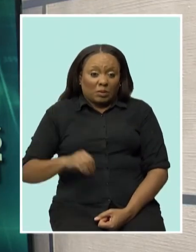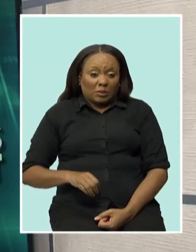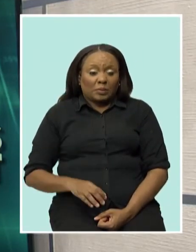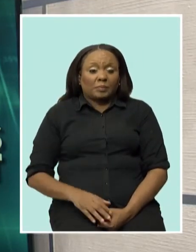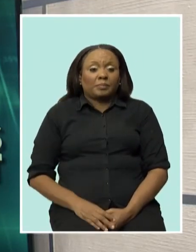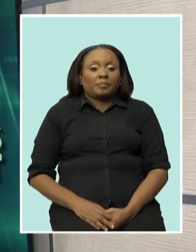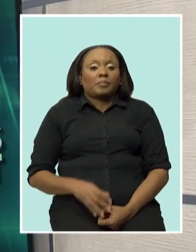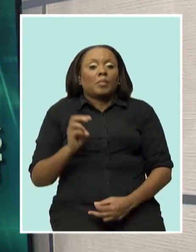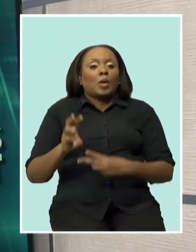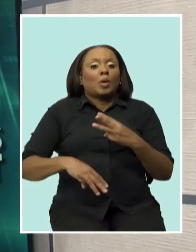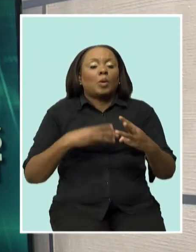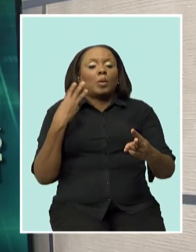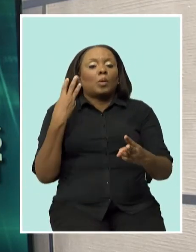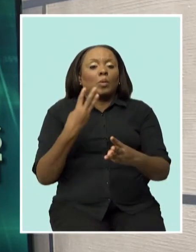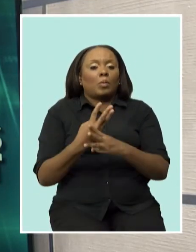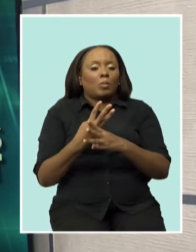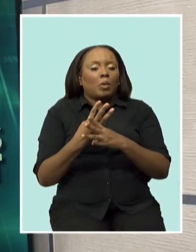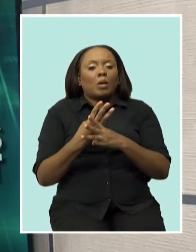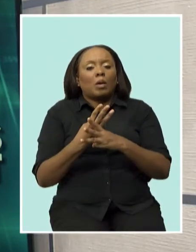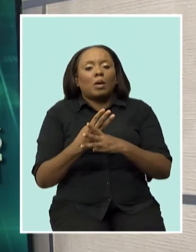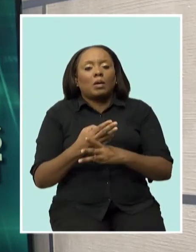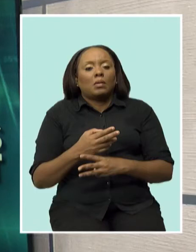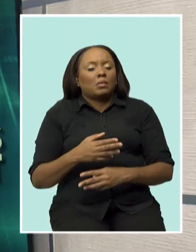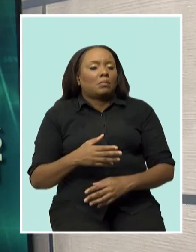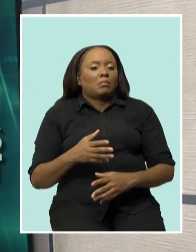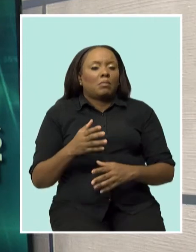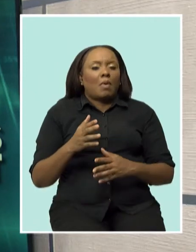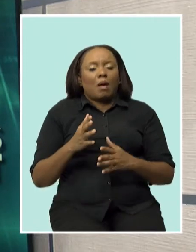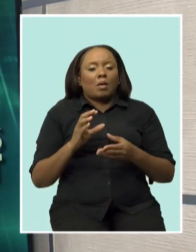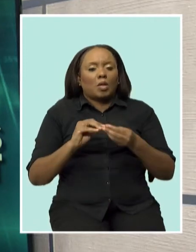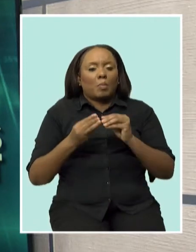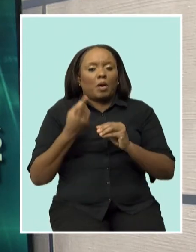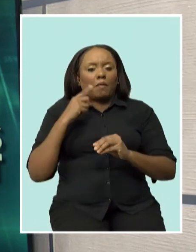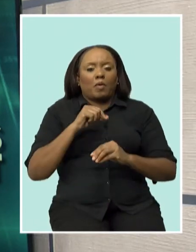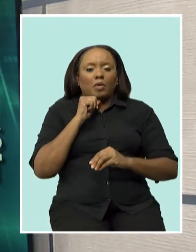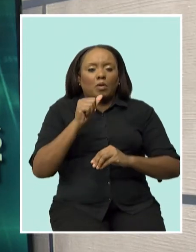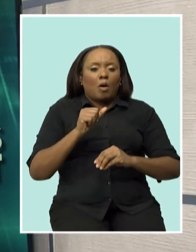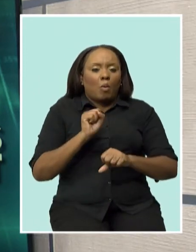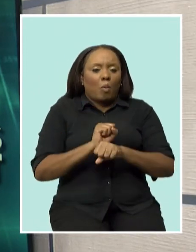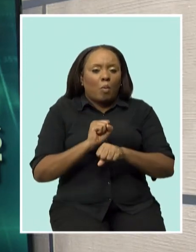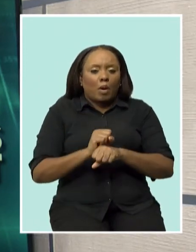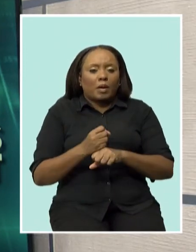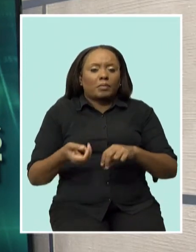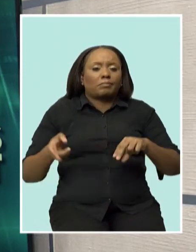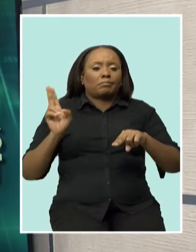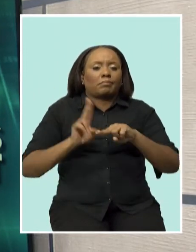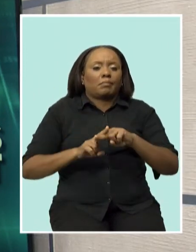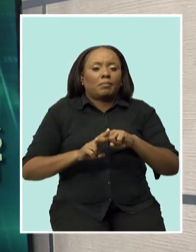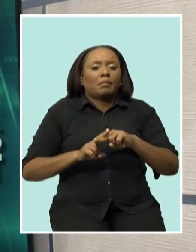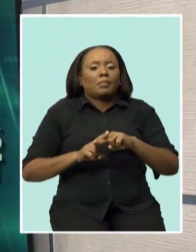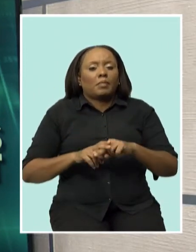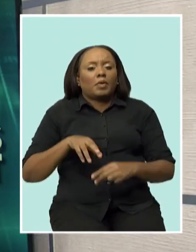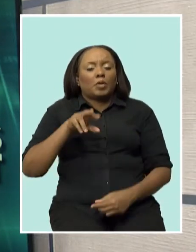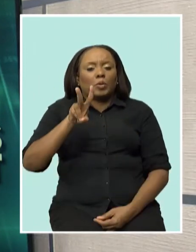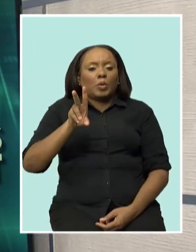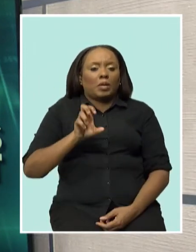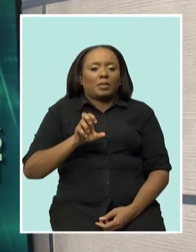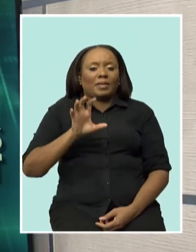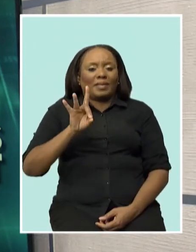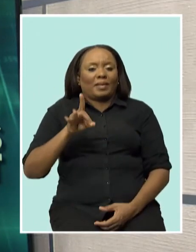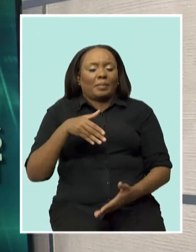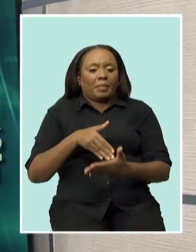2022. Global unemployment is slated to rise slightly in 2023 by around 3 million to 208